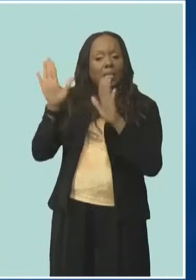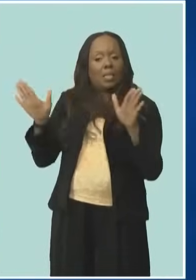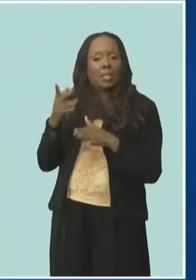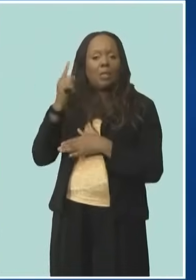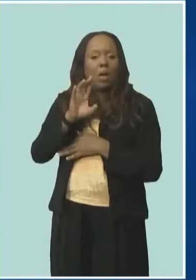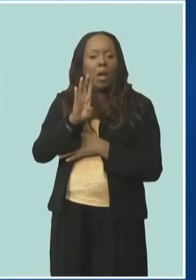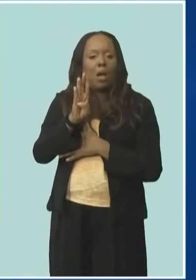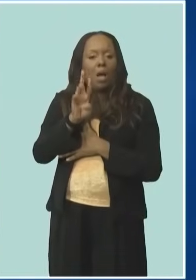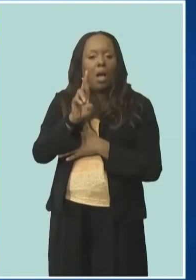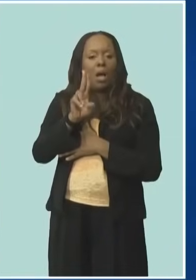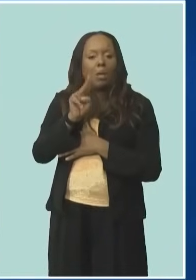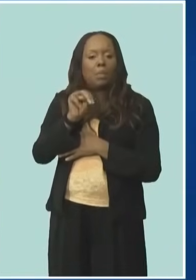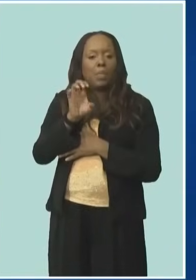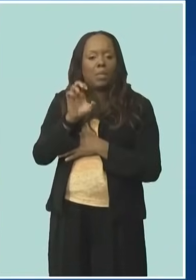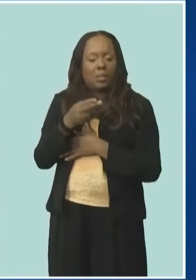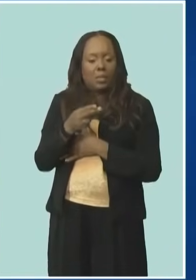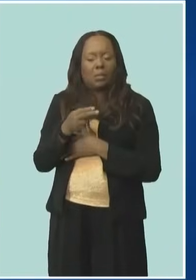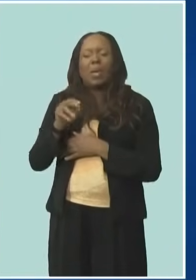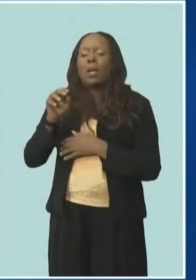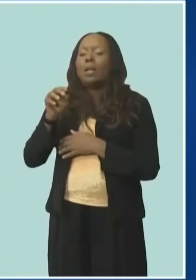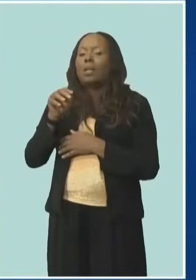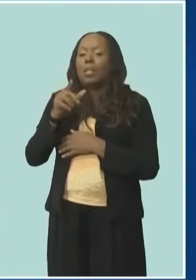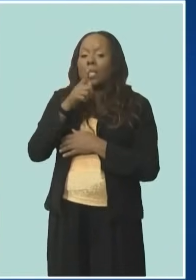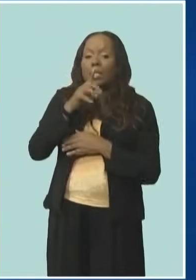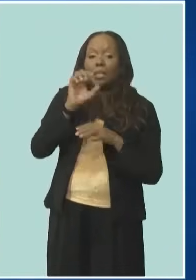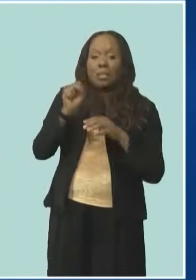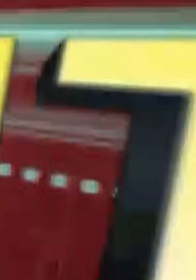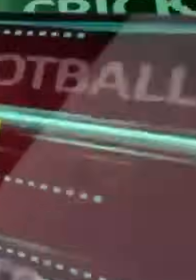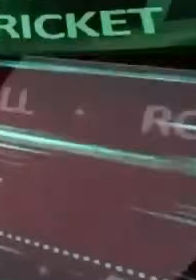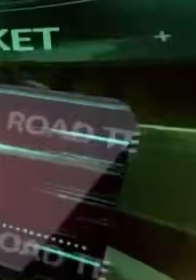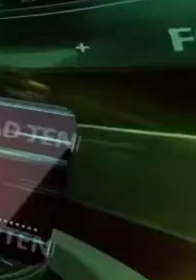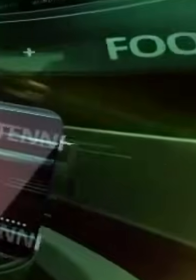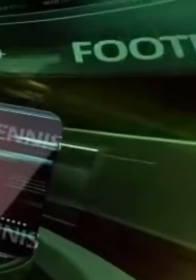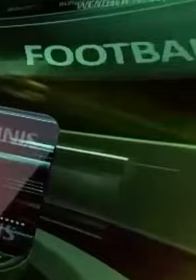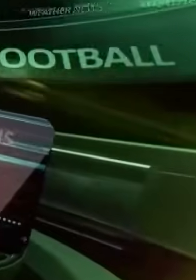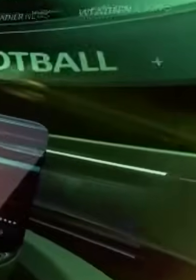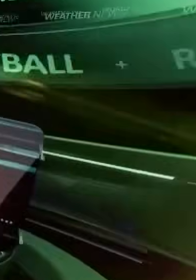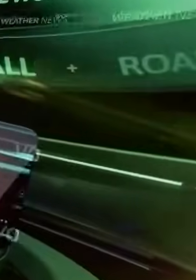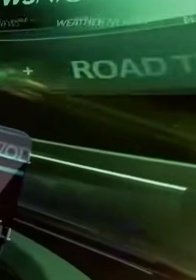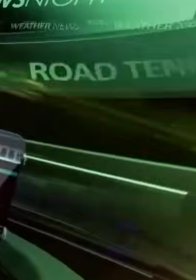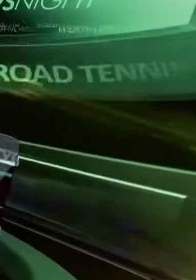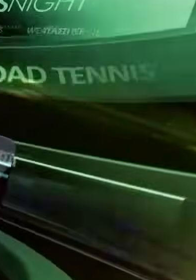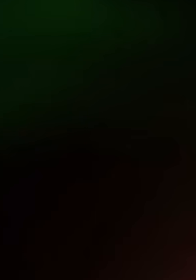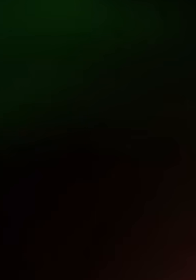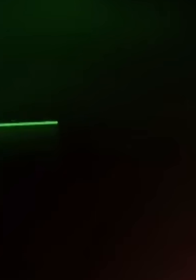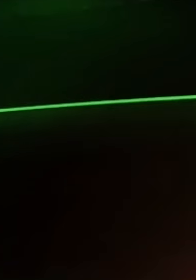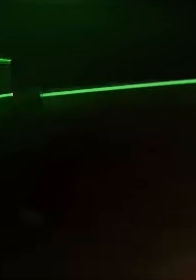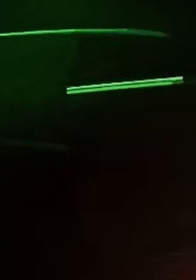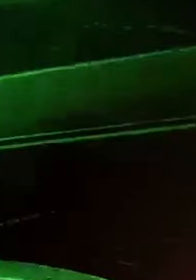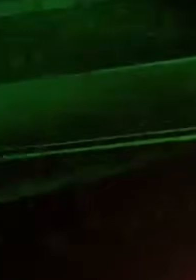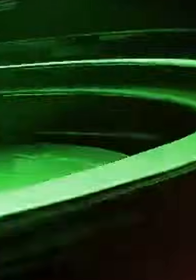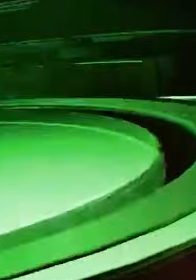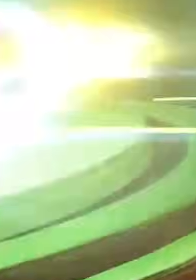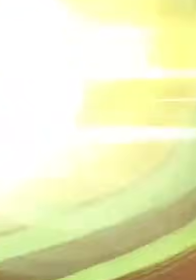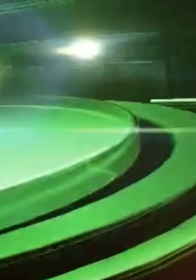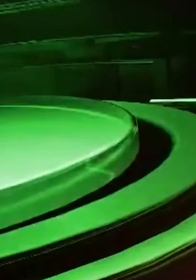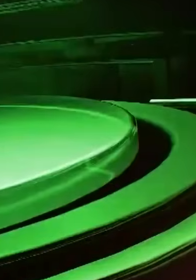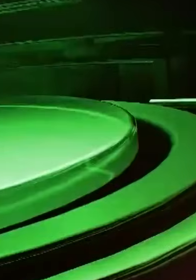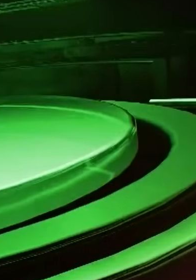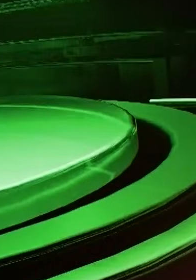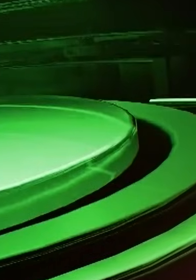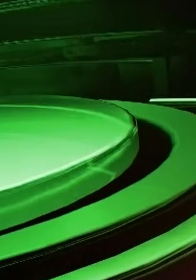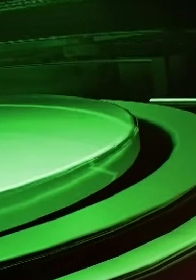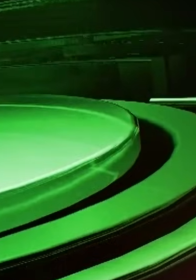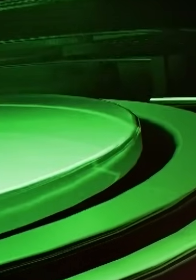And both days you can expect fantastic Barbadian food. Sports Night, brought to you with the compliments of Great